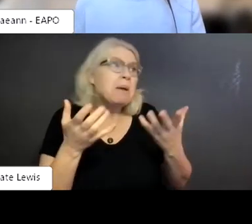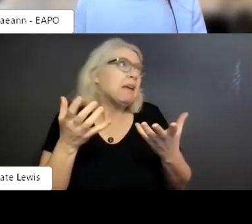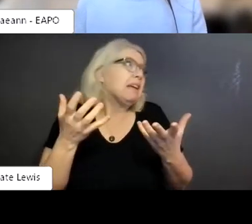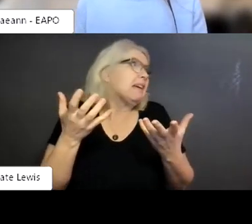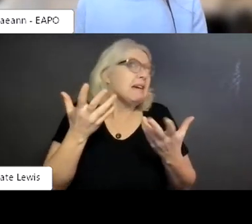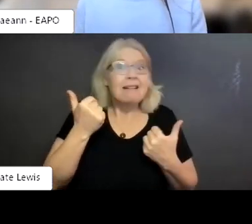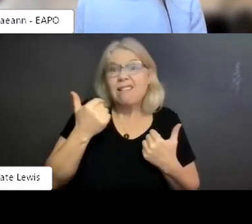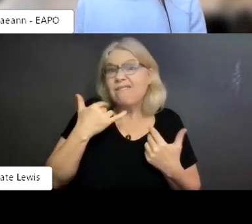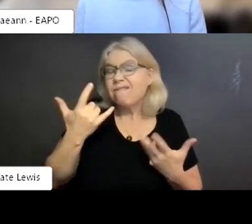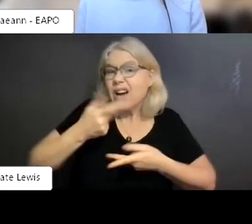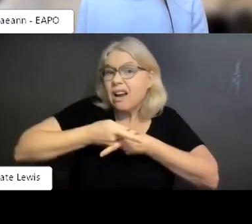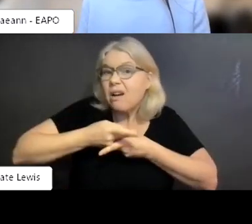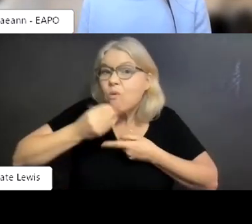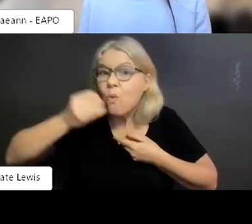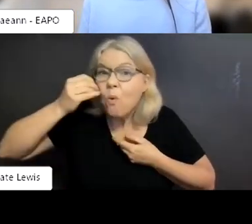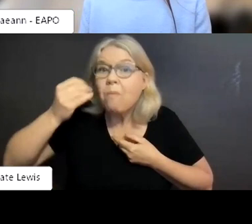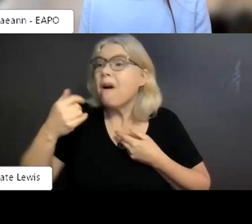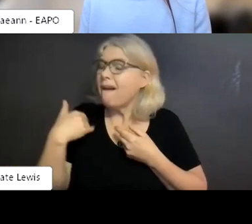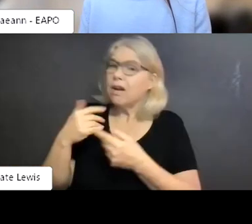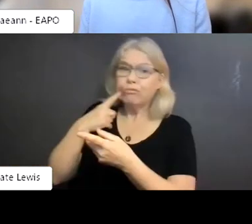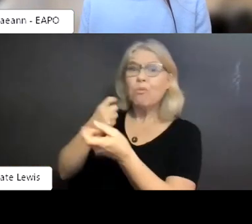be referring to.